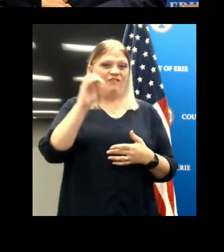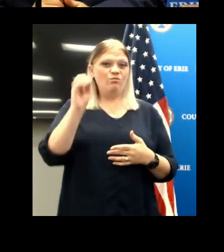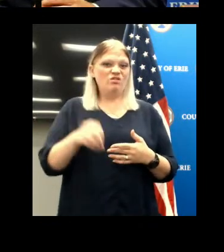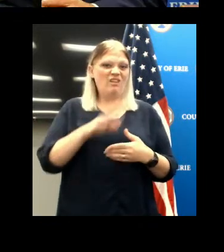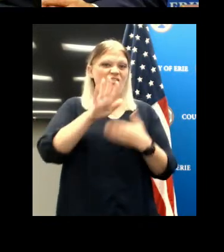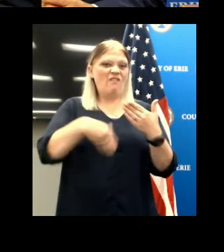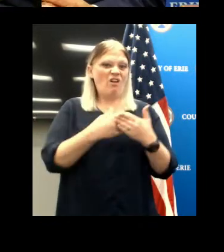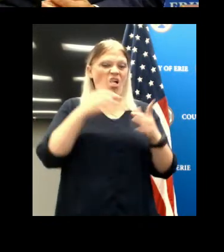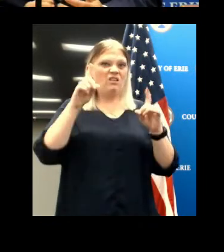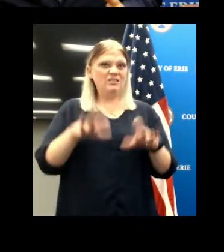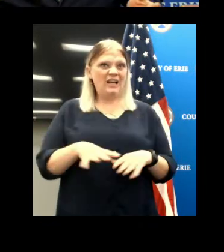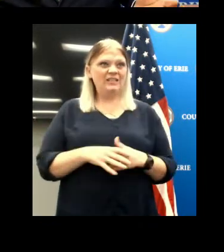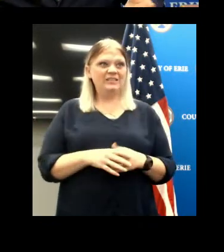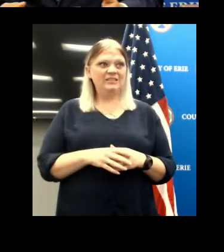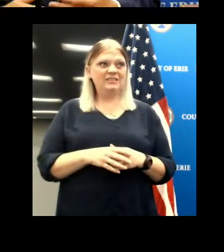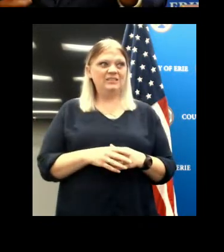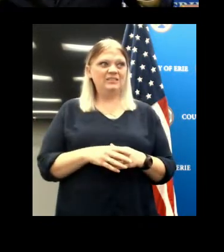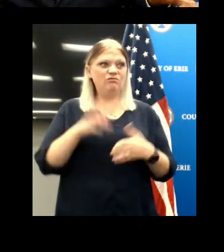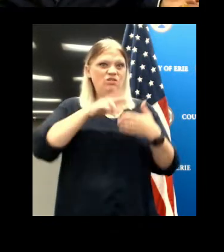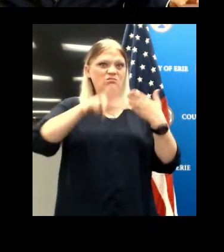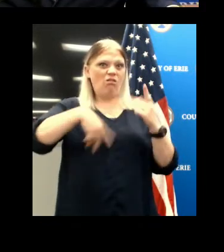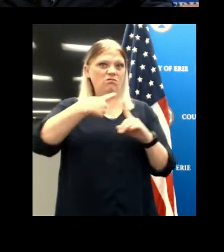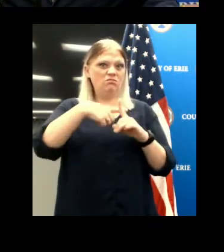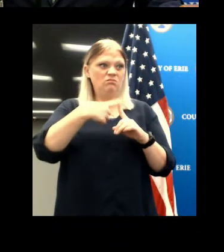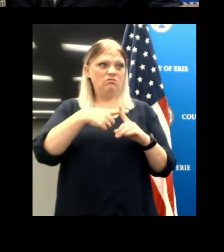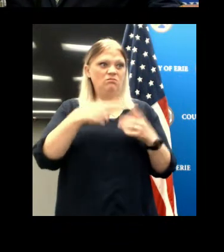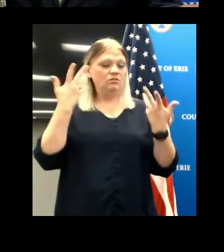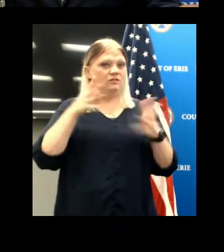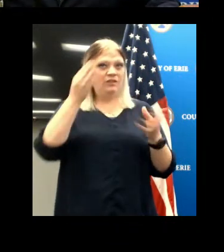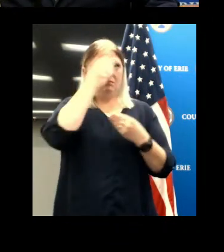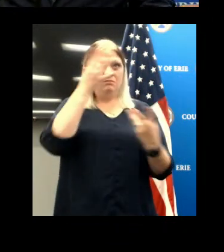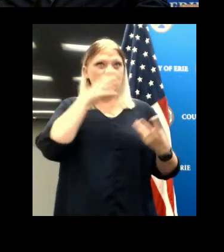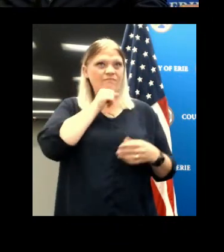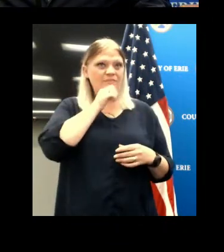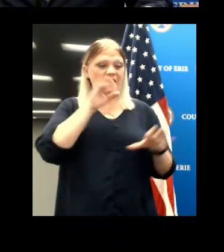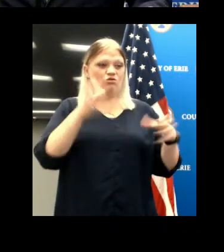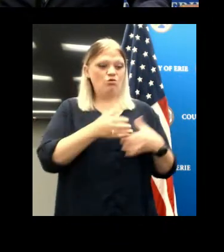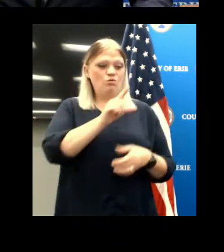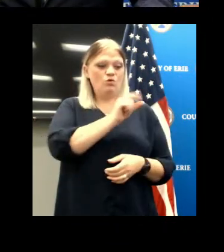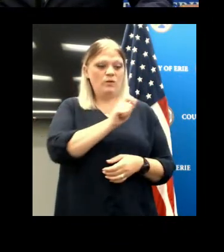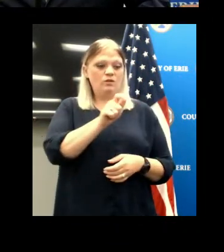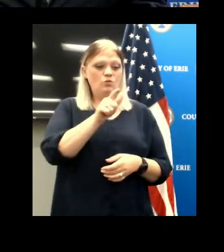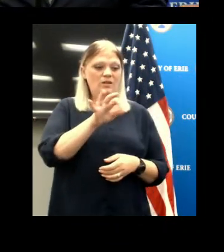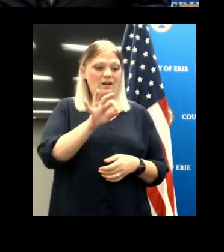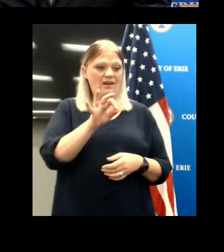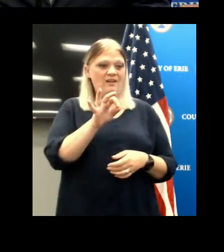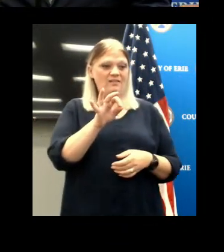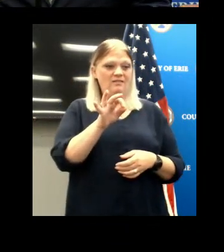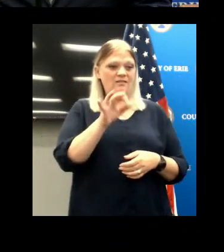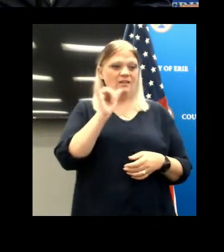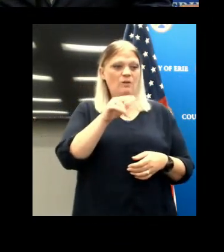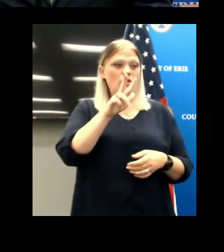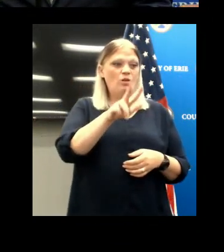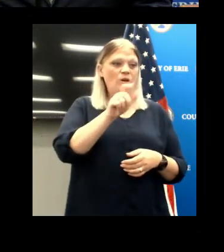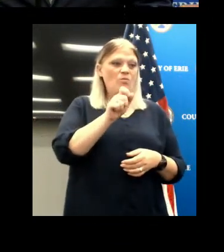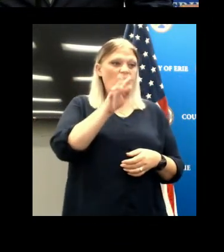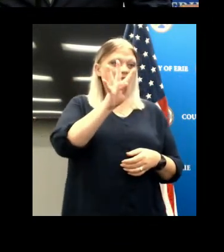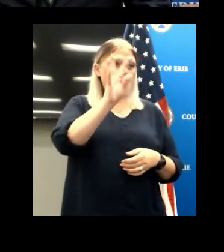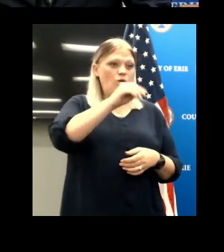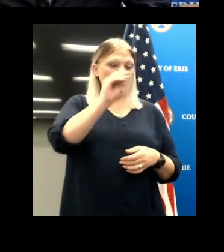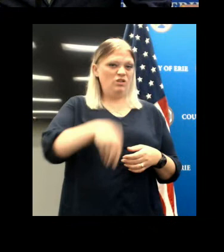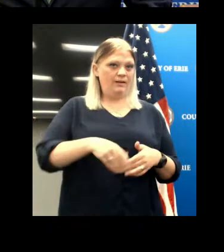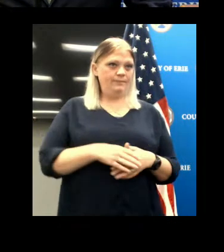1.7% of all tests came back positive, and as I noted it in the age category of 20-29, that was actually